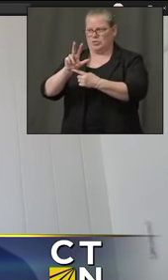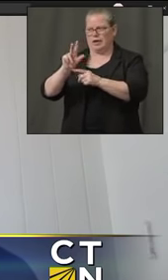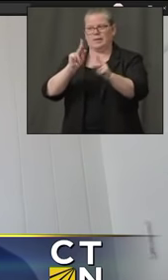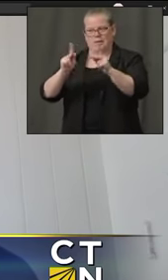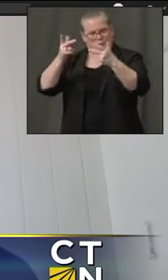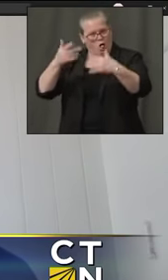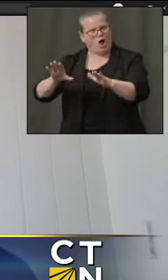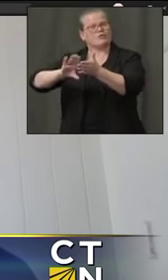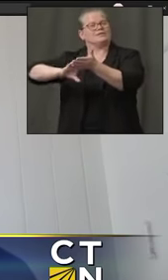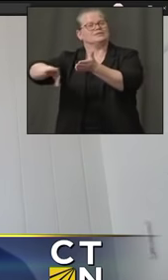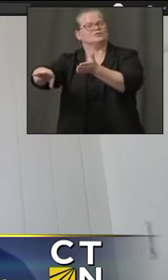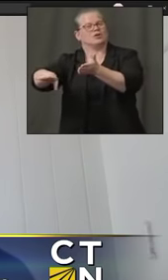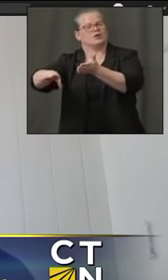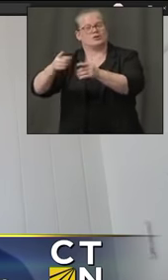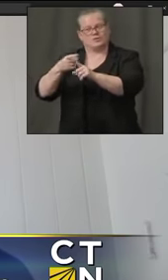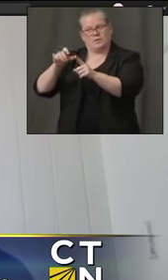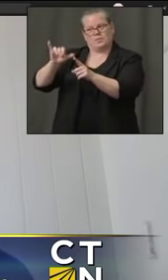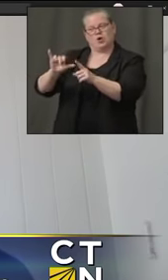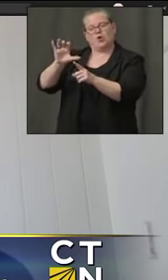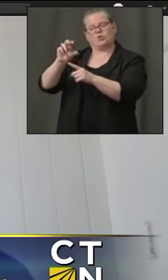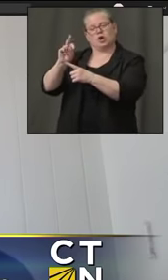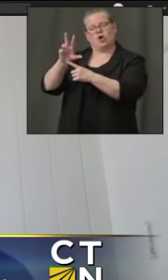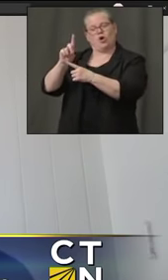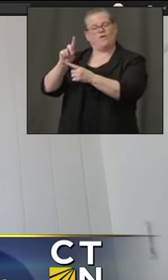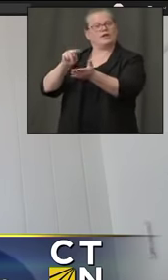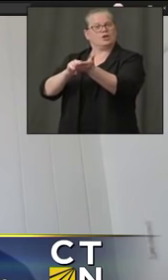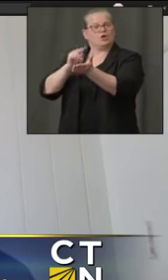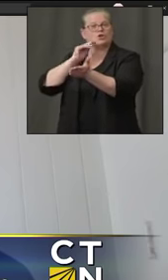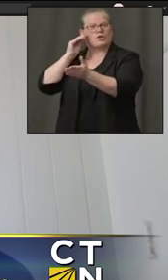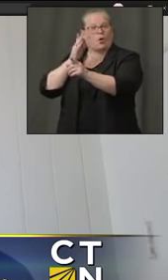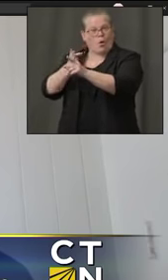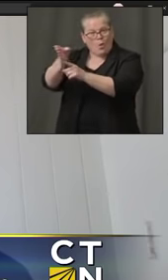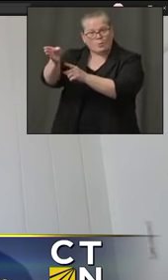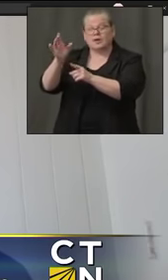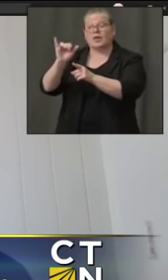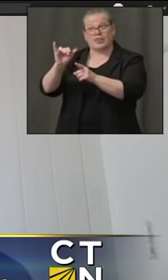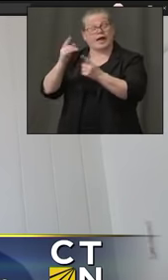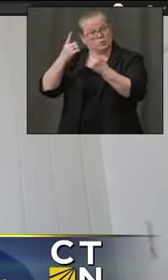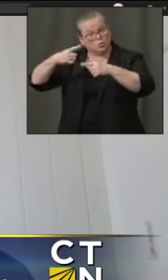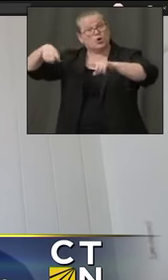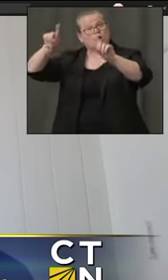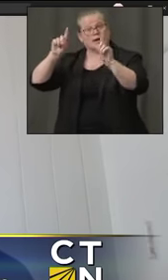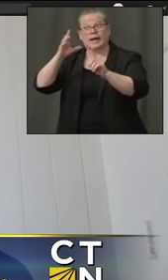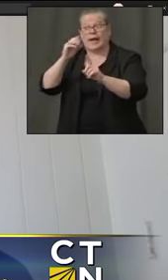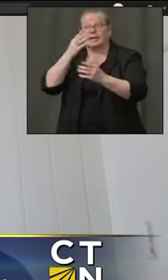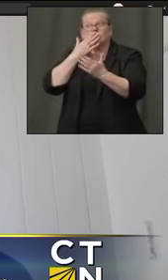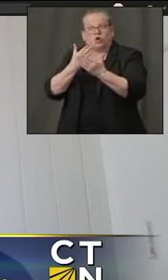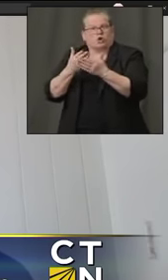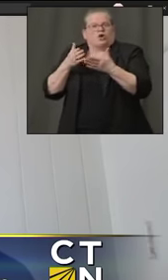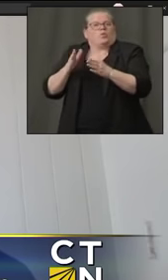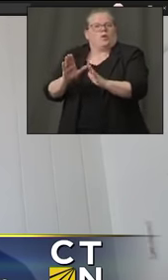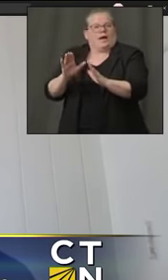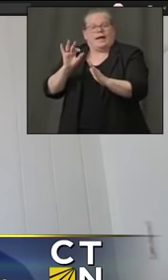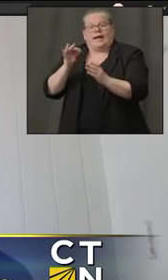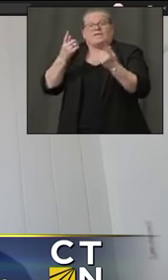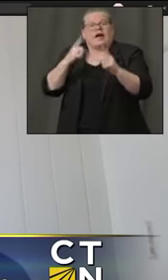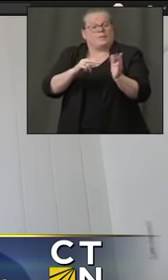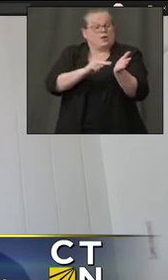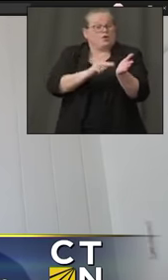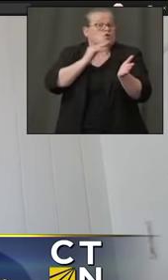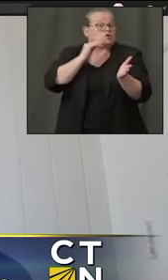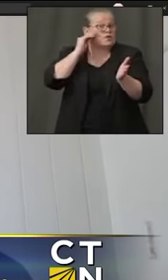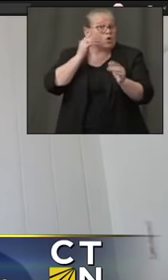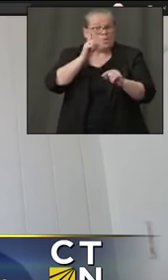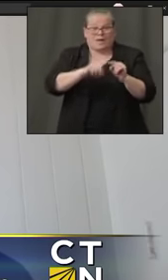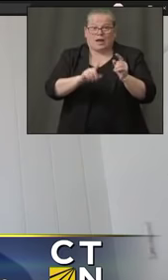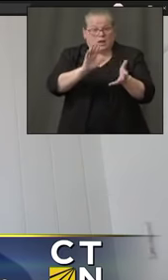residents discharged from the COVID recovery site. So that model is working very well and does provide a good backstop if any existing nursing home is unable